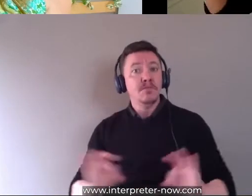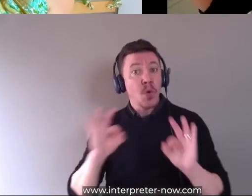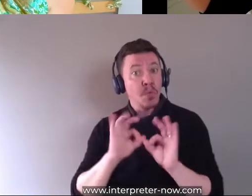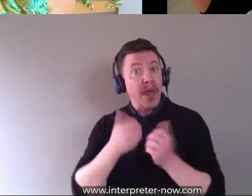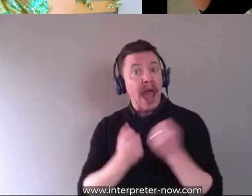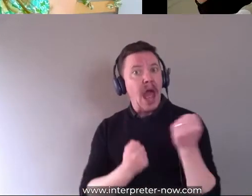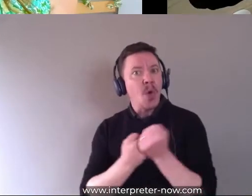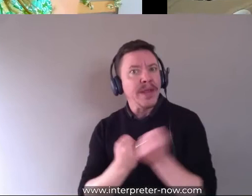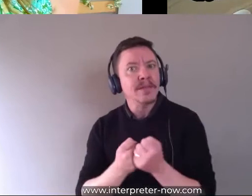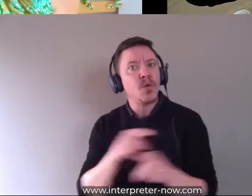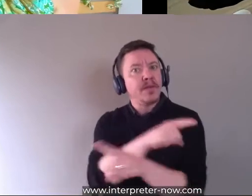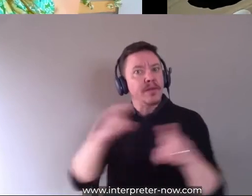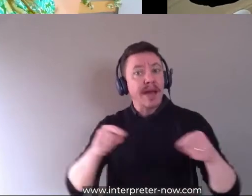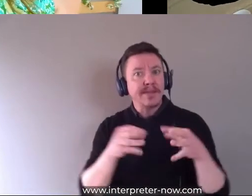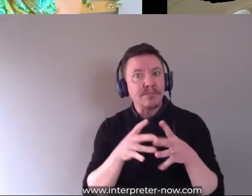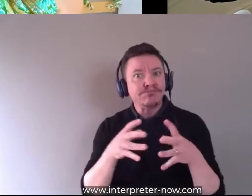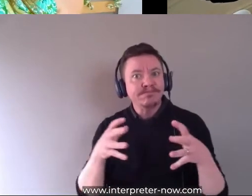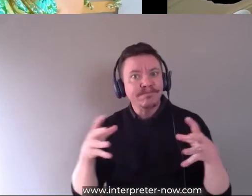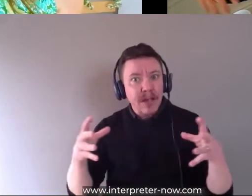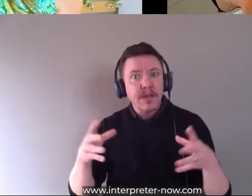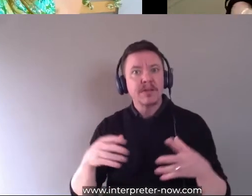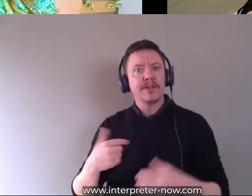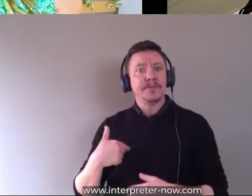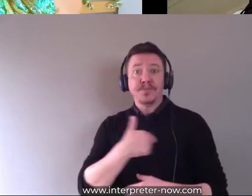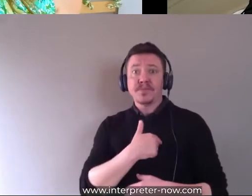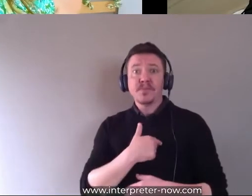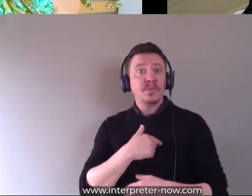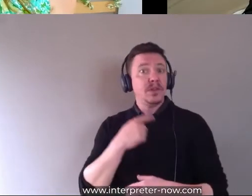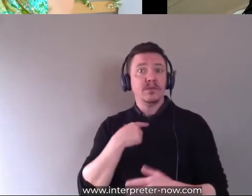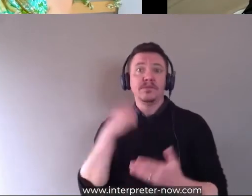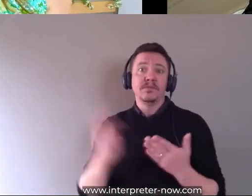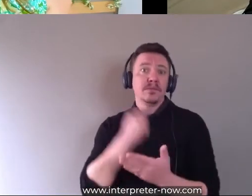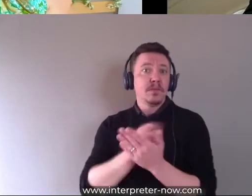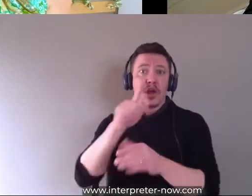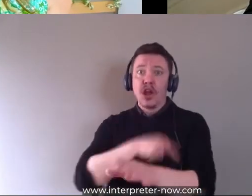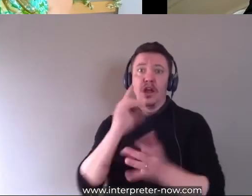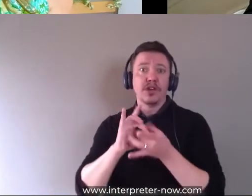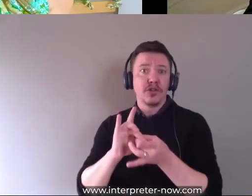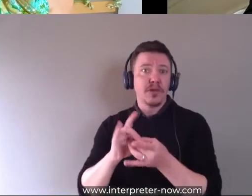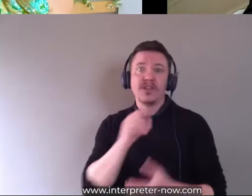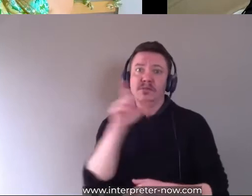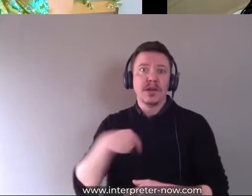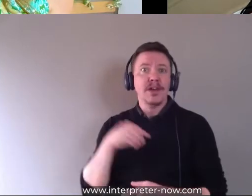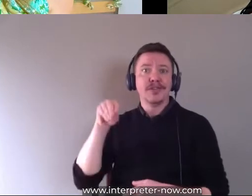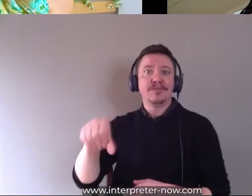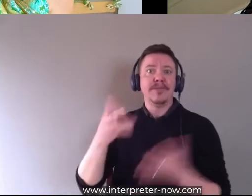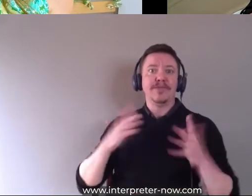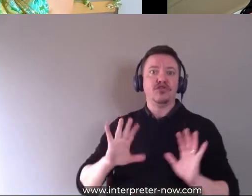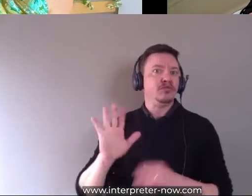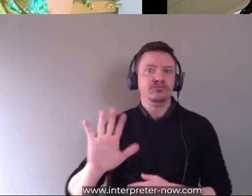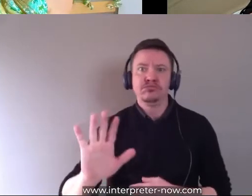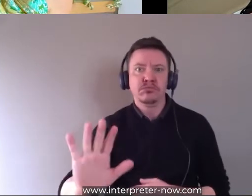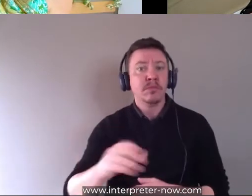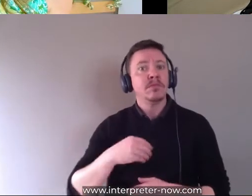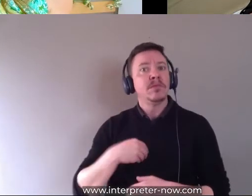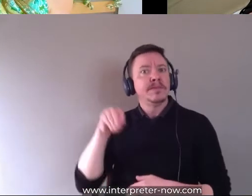as they grow through the different stages. So, you know, we view this as a long-term relationship. This is not write a check and walk away. This is write a check